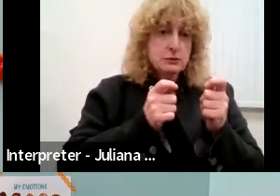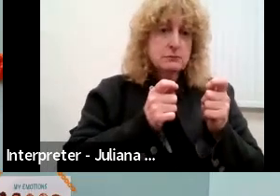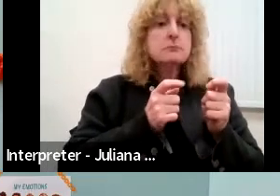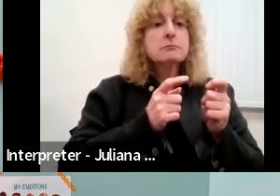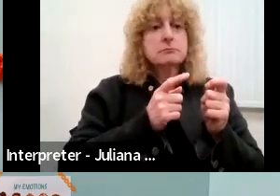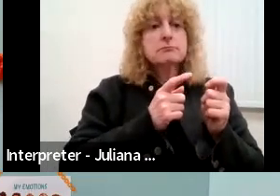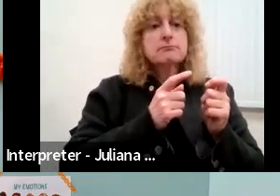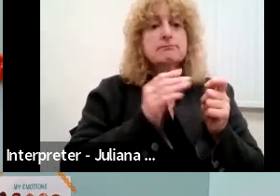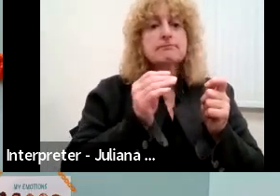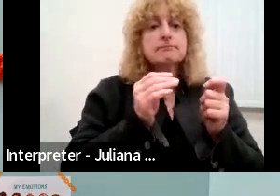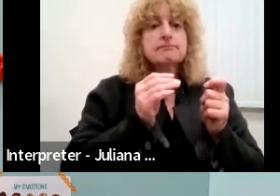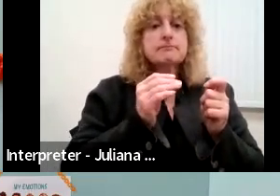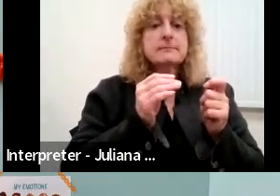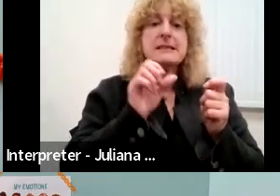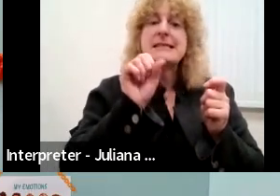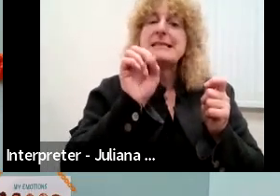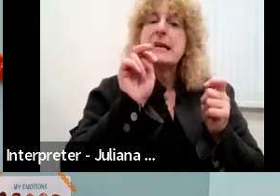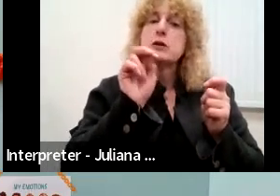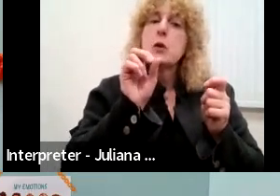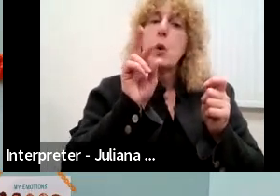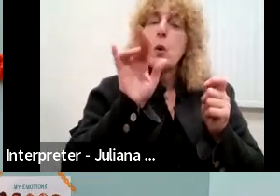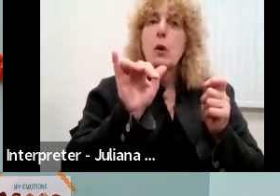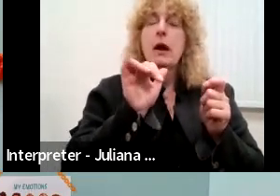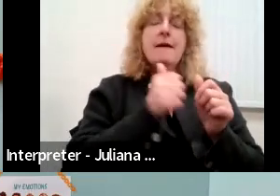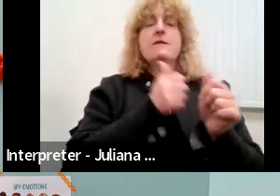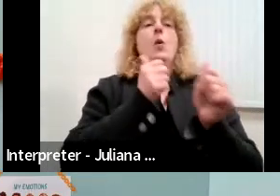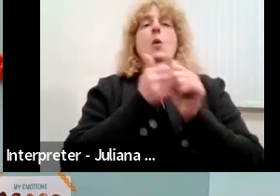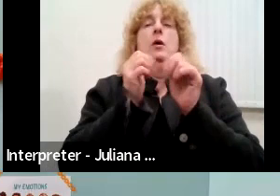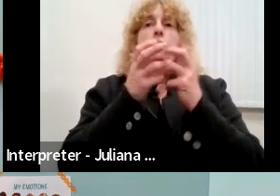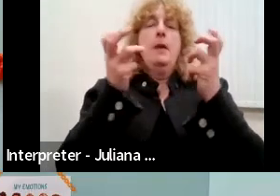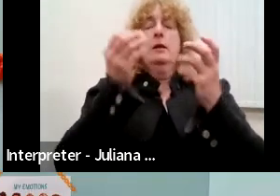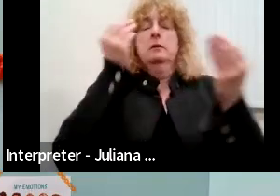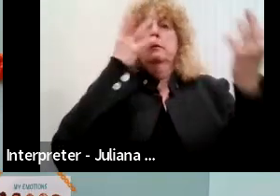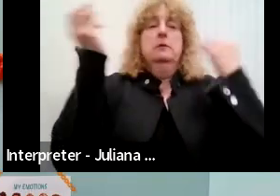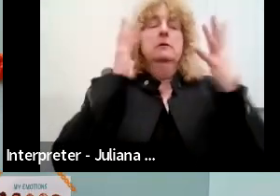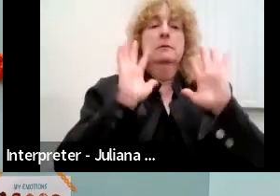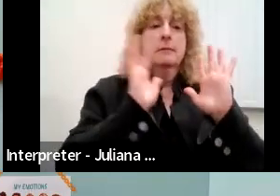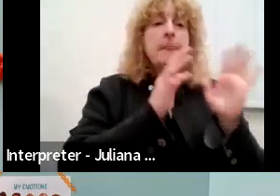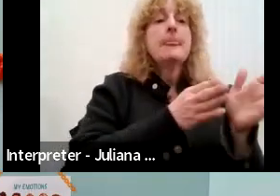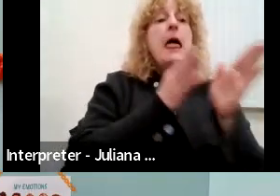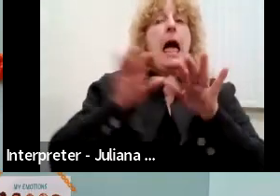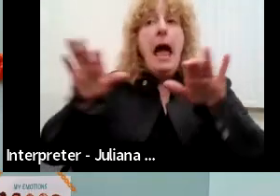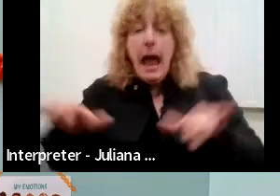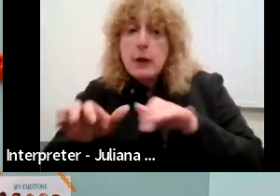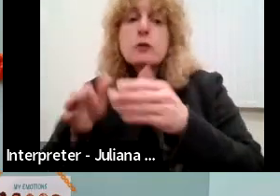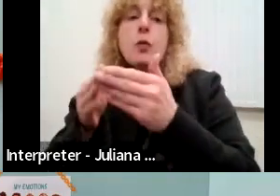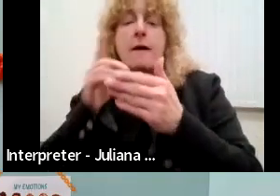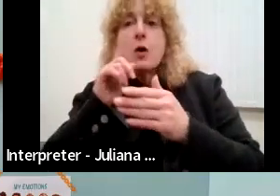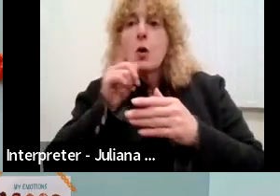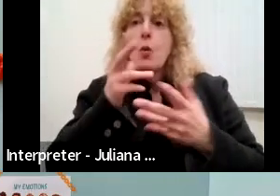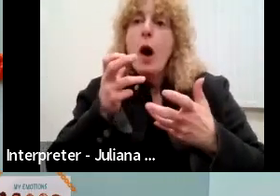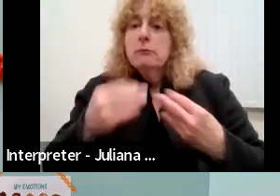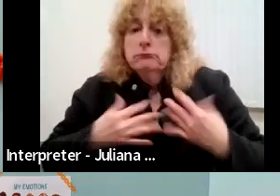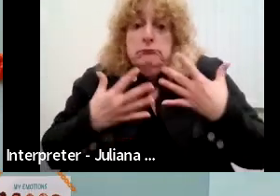self-regulation and the sensory avoiders, and then action corners for your sensory seekers. So